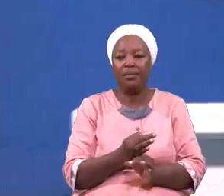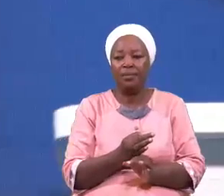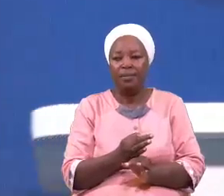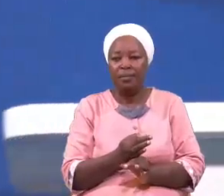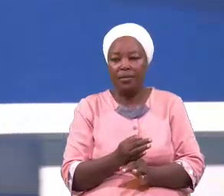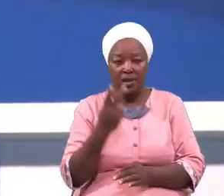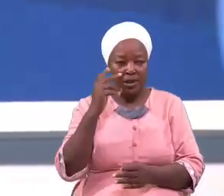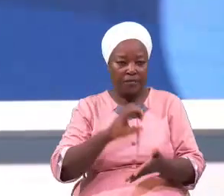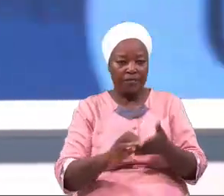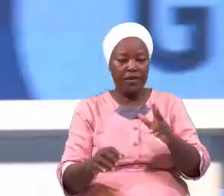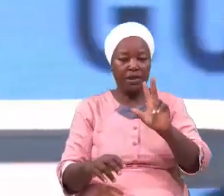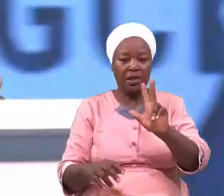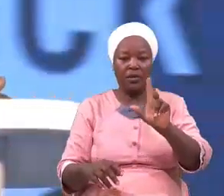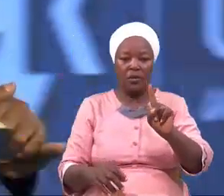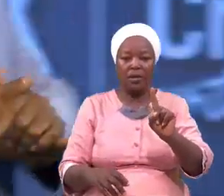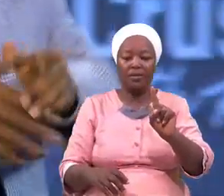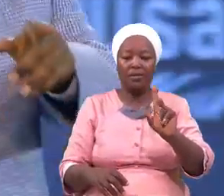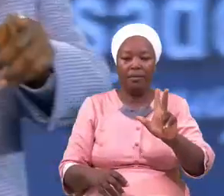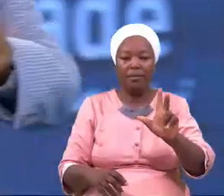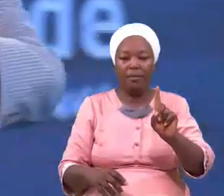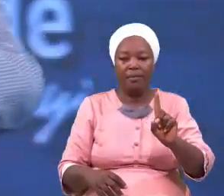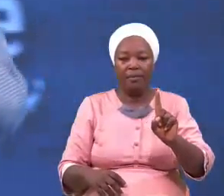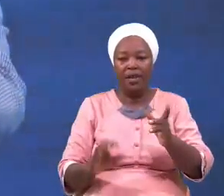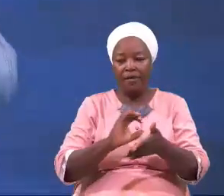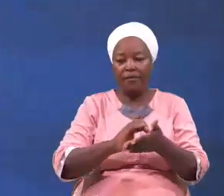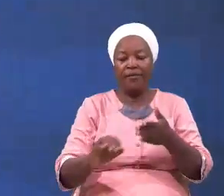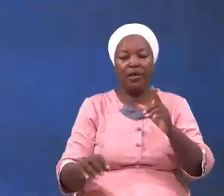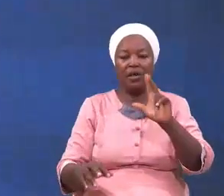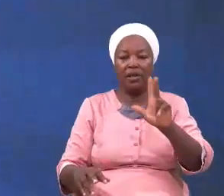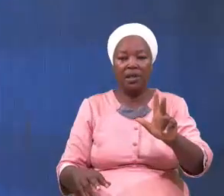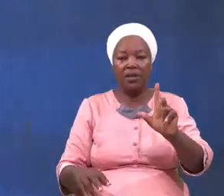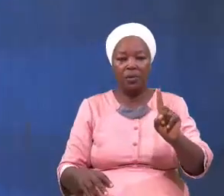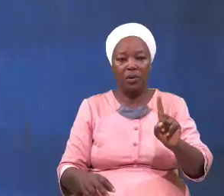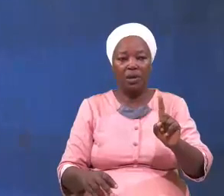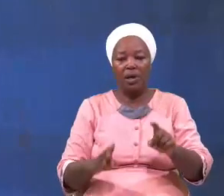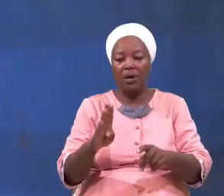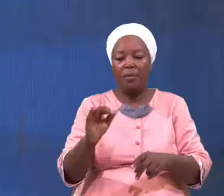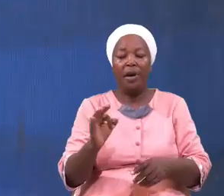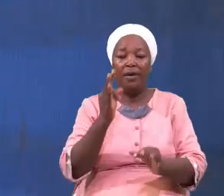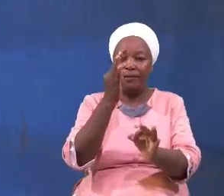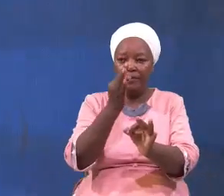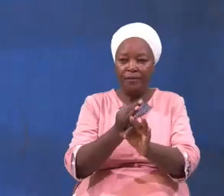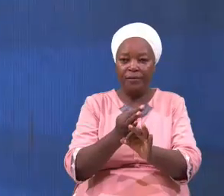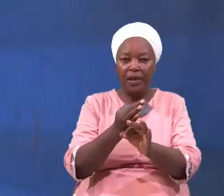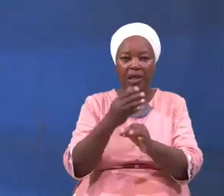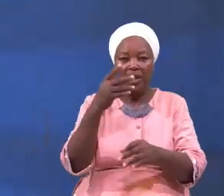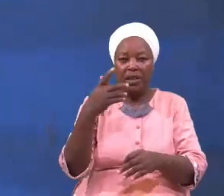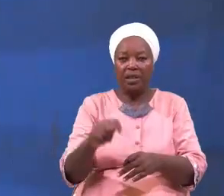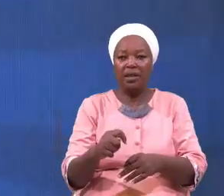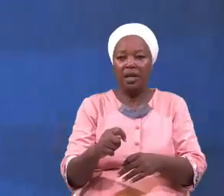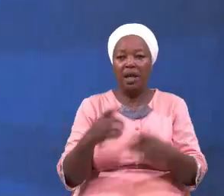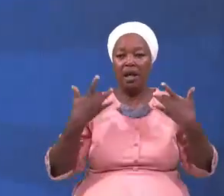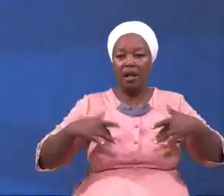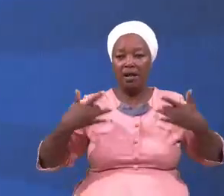Look at verse 31. Verse 31, by faith, the harlot Rahab